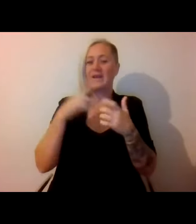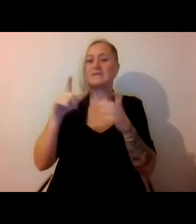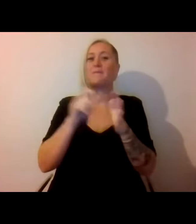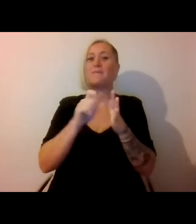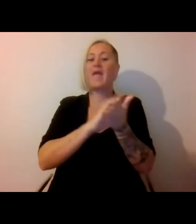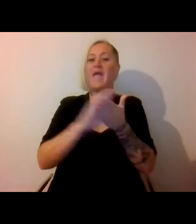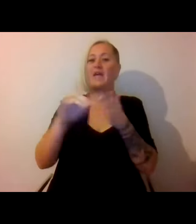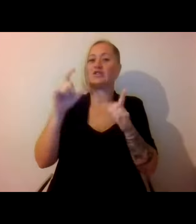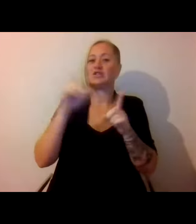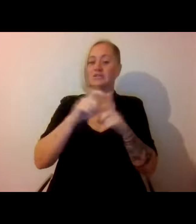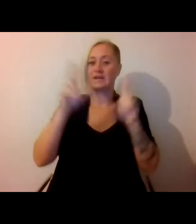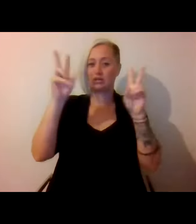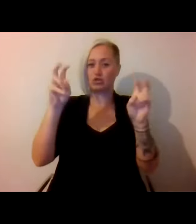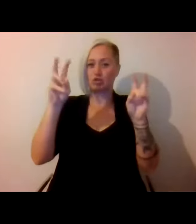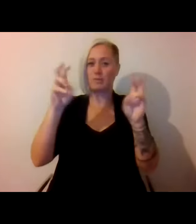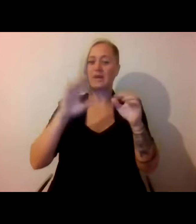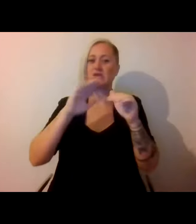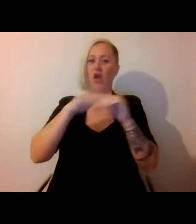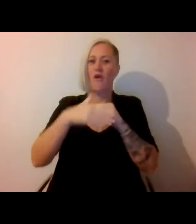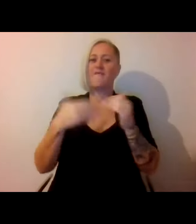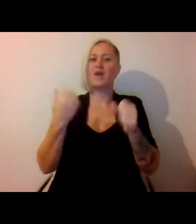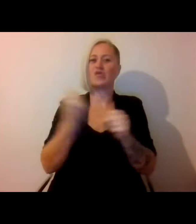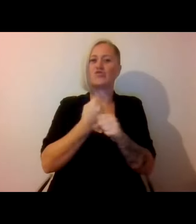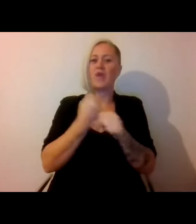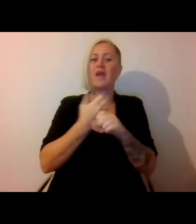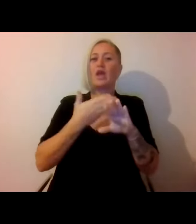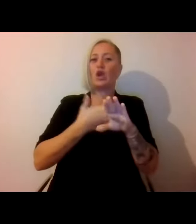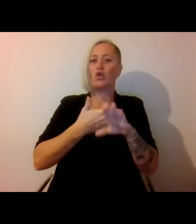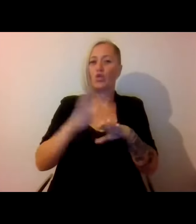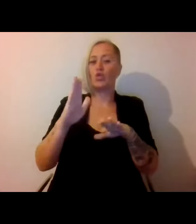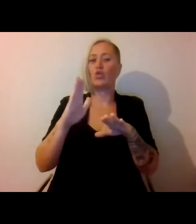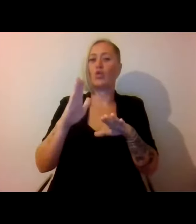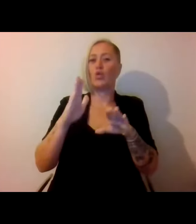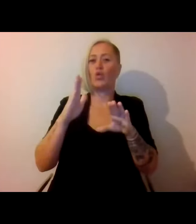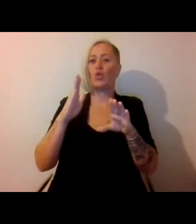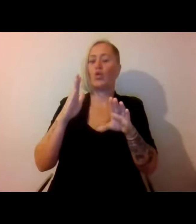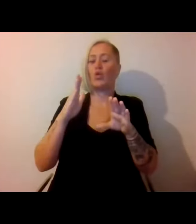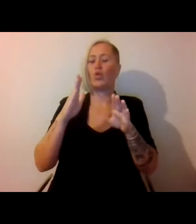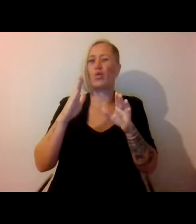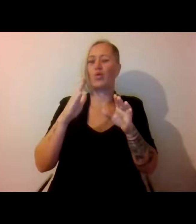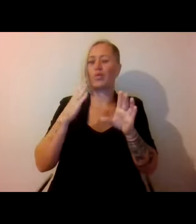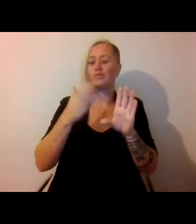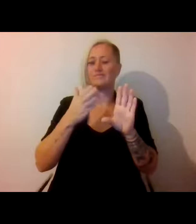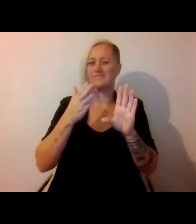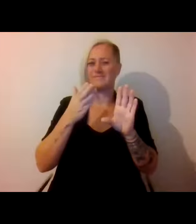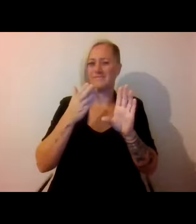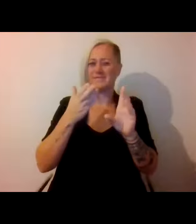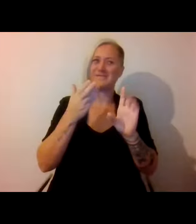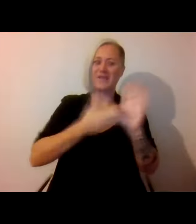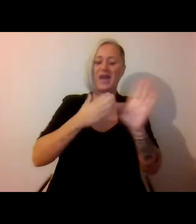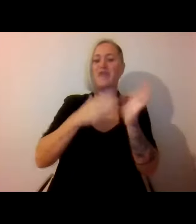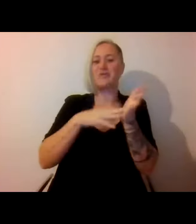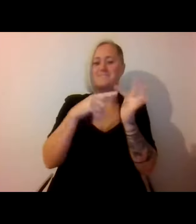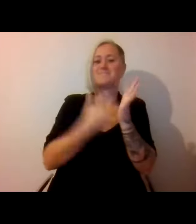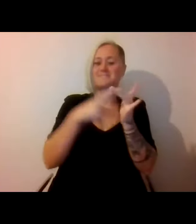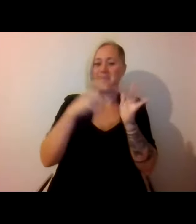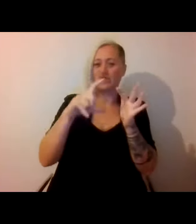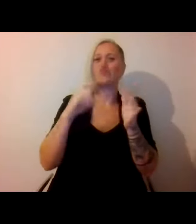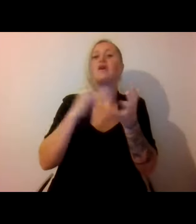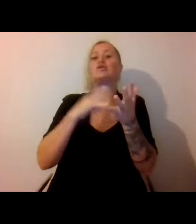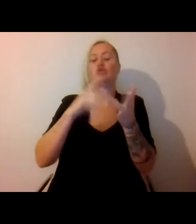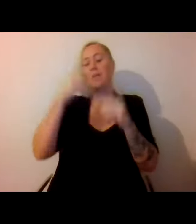on creating a new psychometric that will help professionals better understand their clients' disability in order to better address their